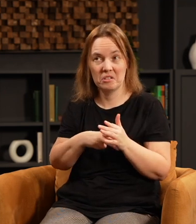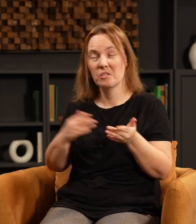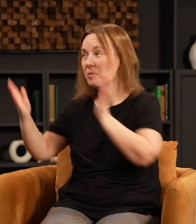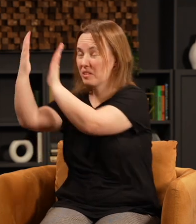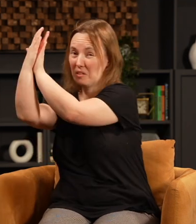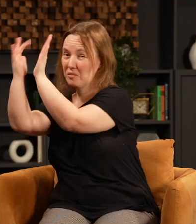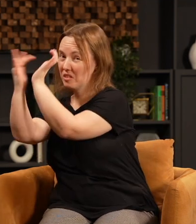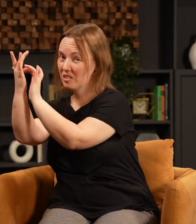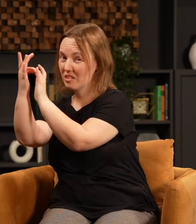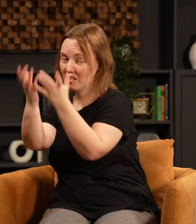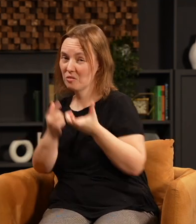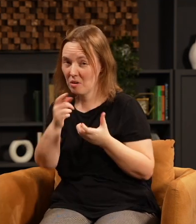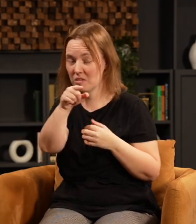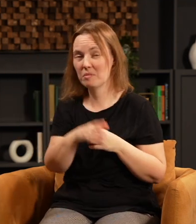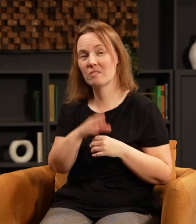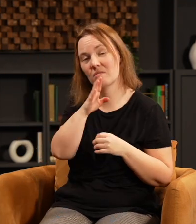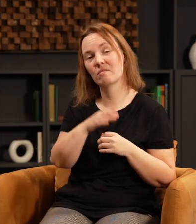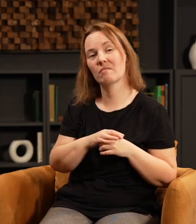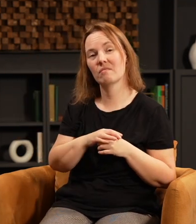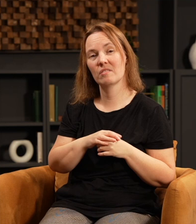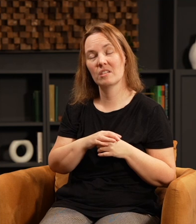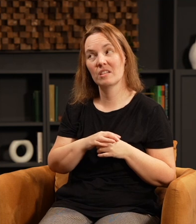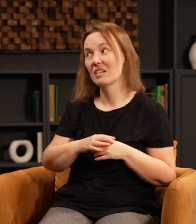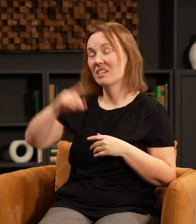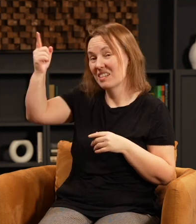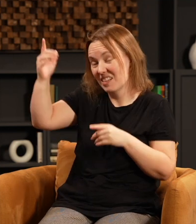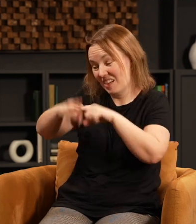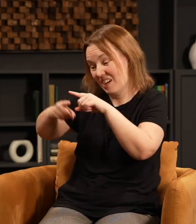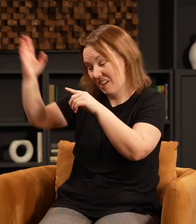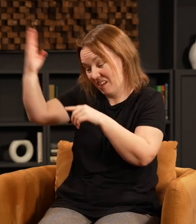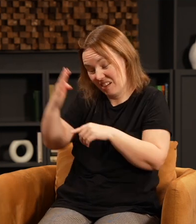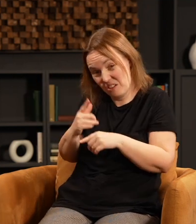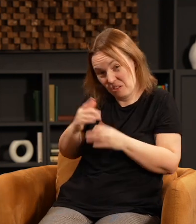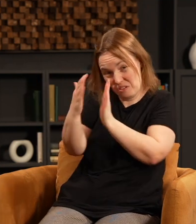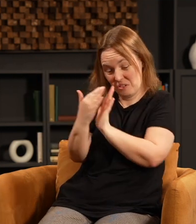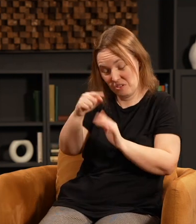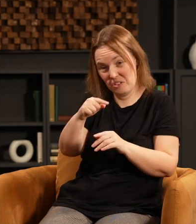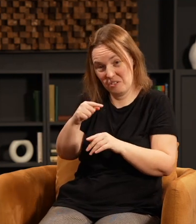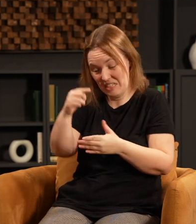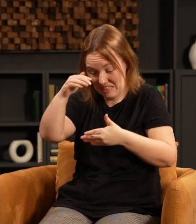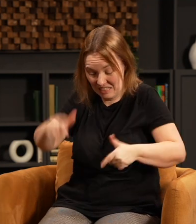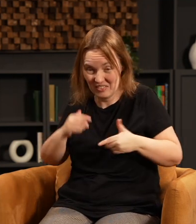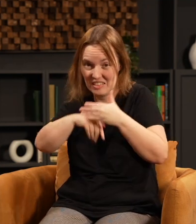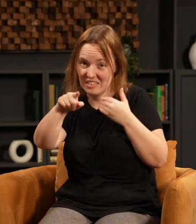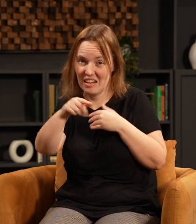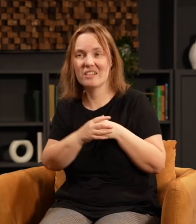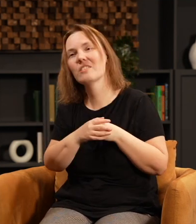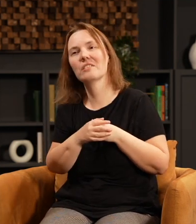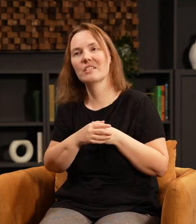be. He can't get any closer to you. He lives inside you. What more can he do? He lives inside